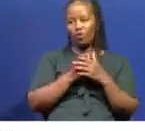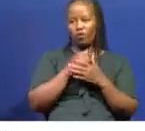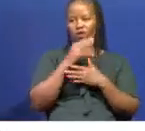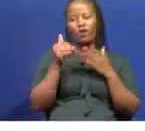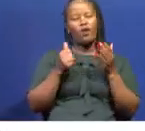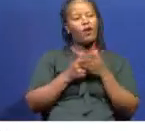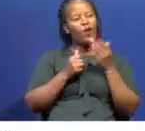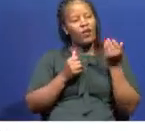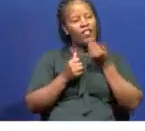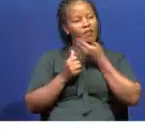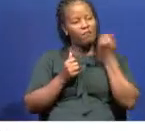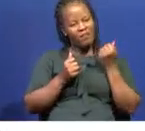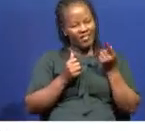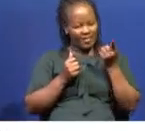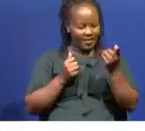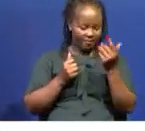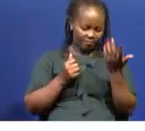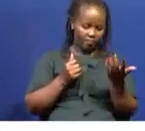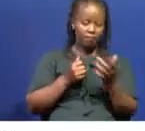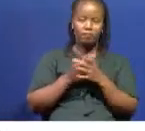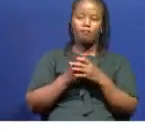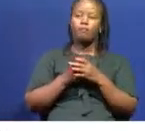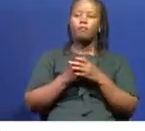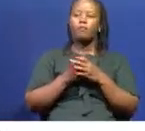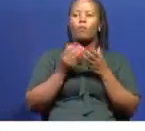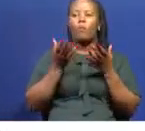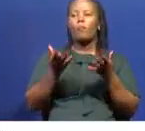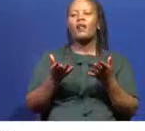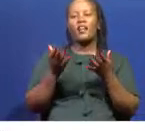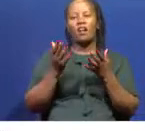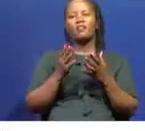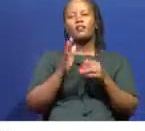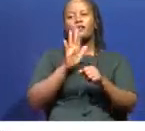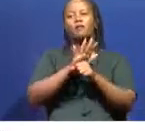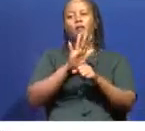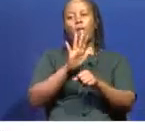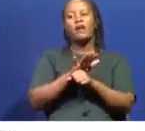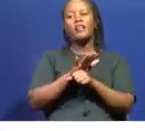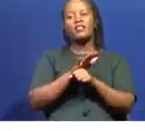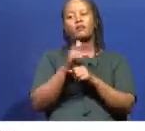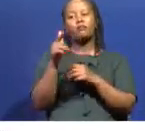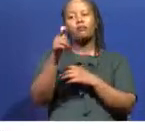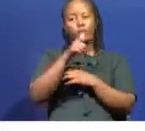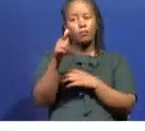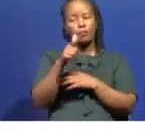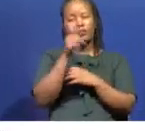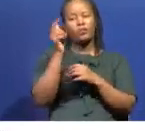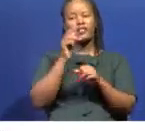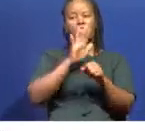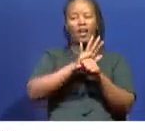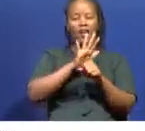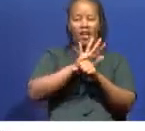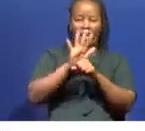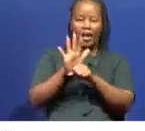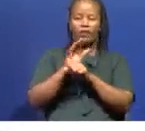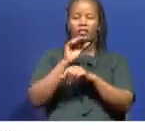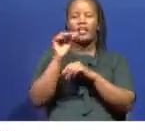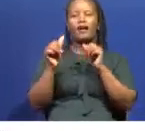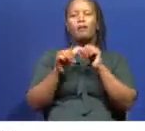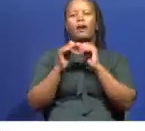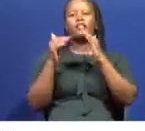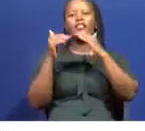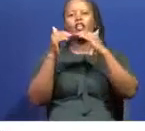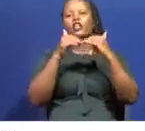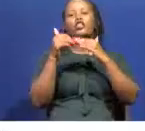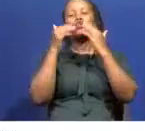Naomi. Looking at the events that are coming up, of course, we've talked so much about the Equator Tour